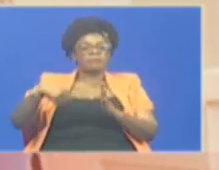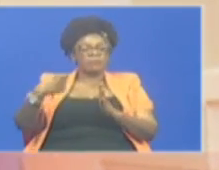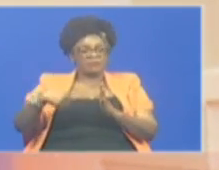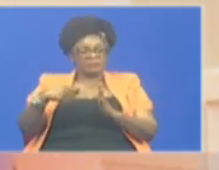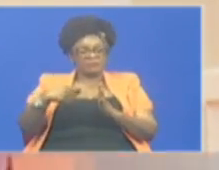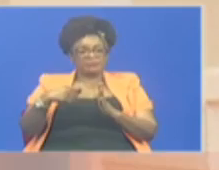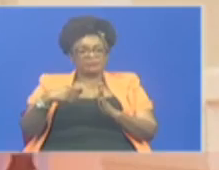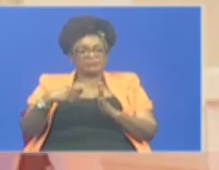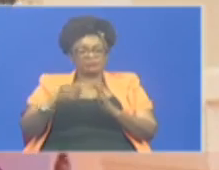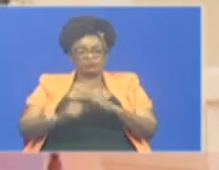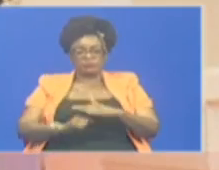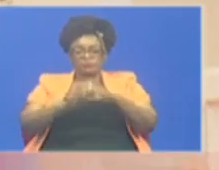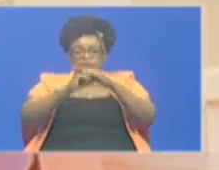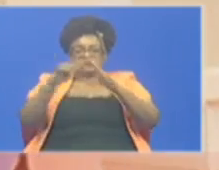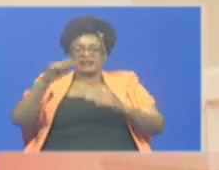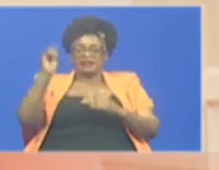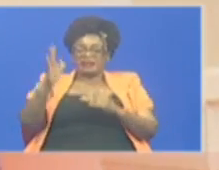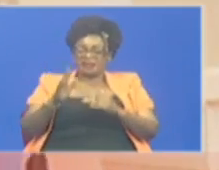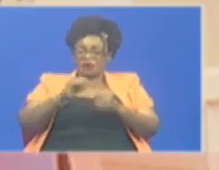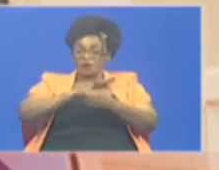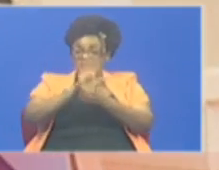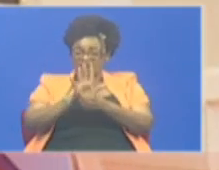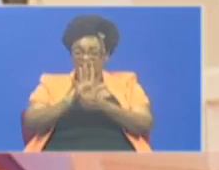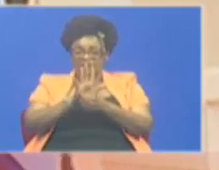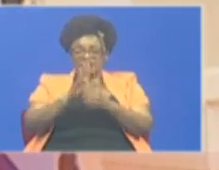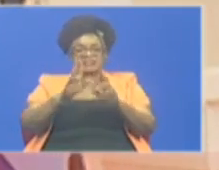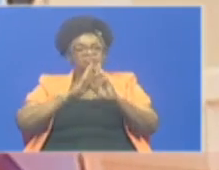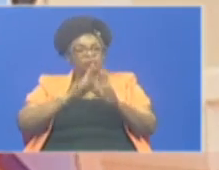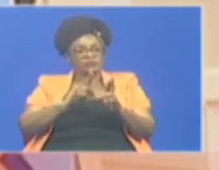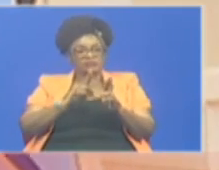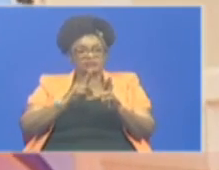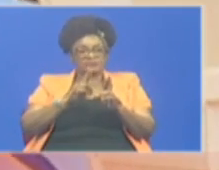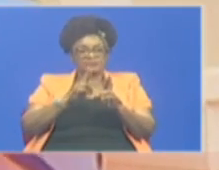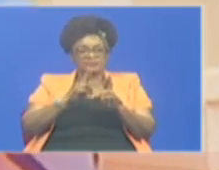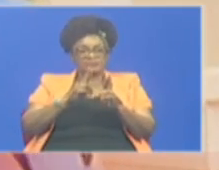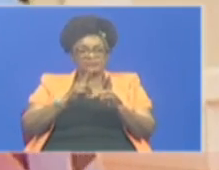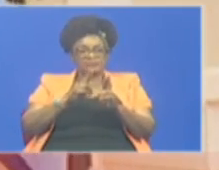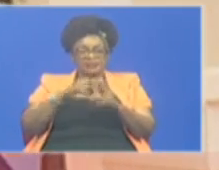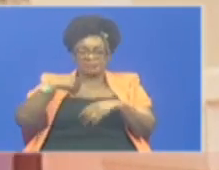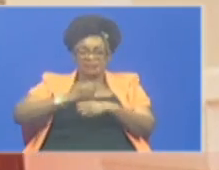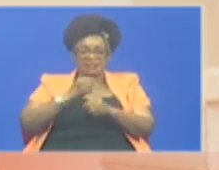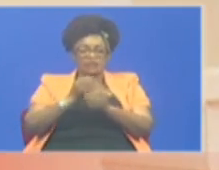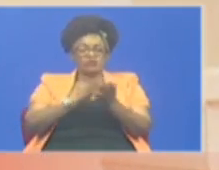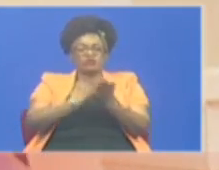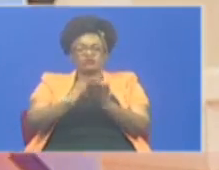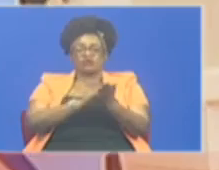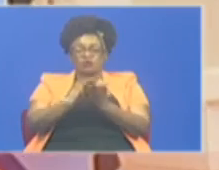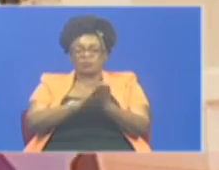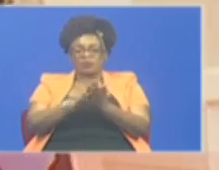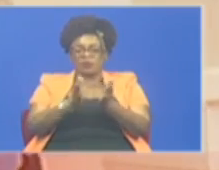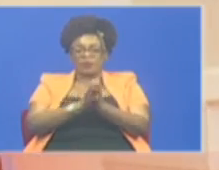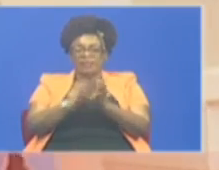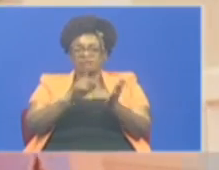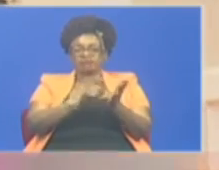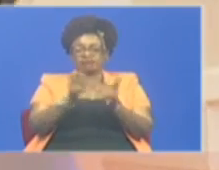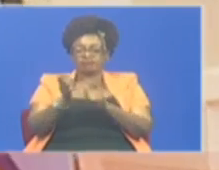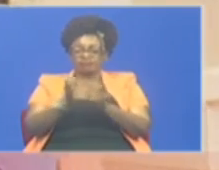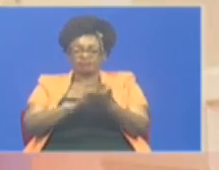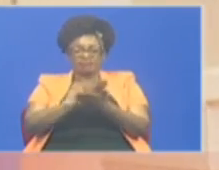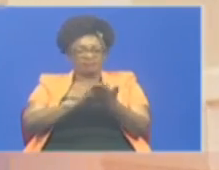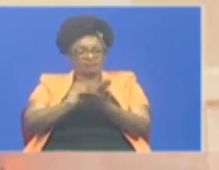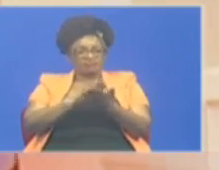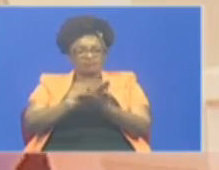to support Kenya's COVID-19 response by manufacturing soap and disinfectants for